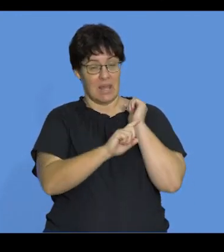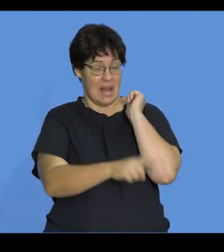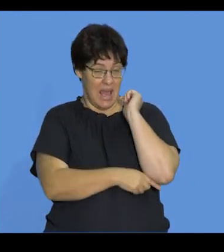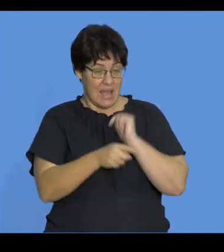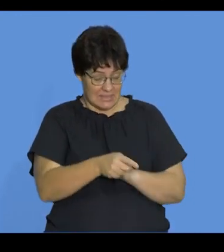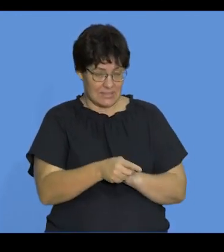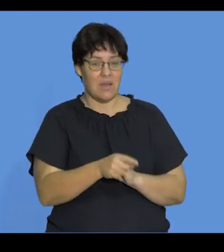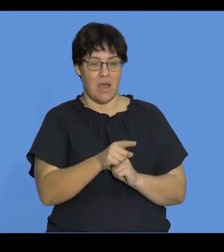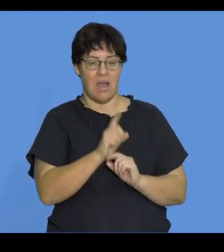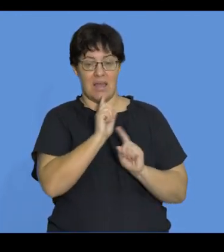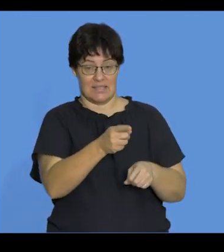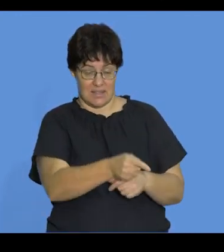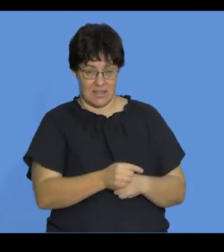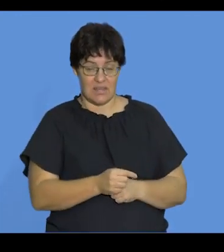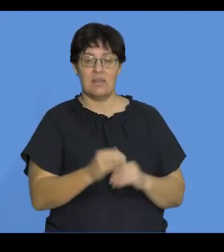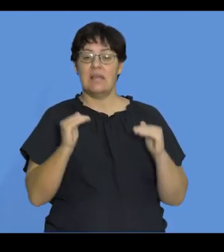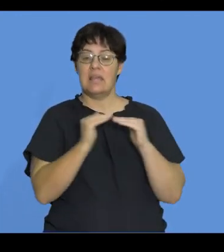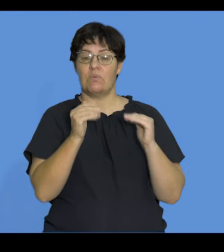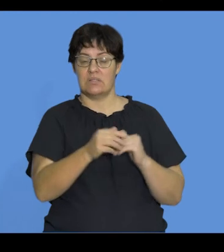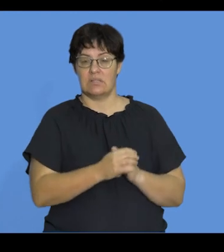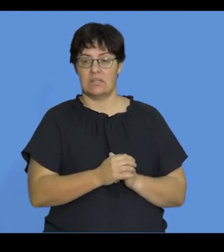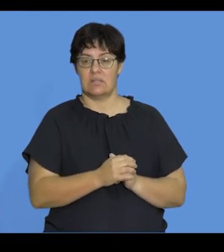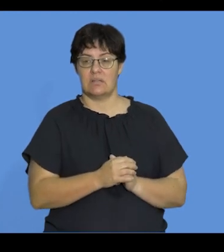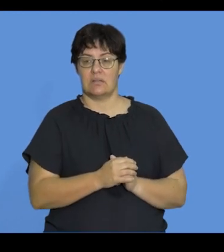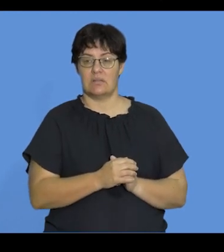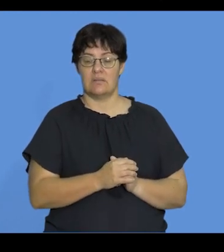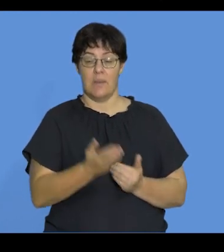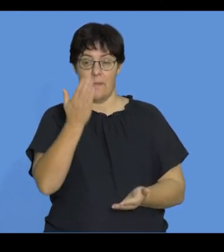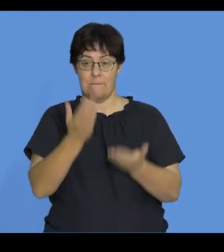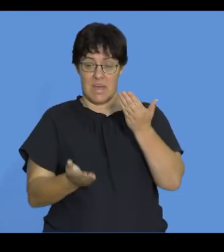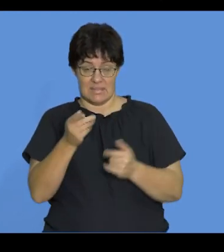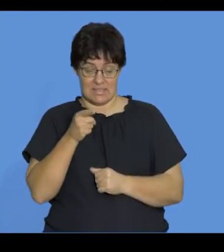last part of our multi-step problem, is equals to mass